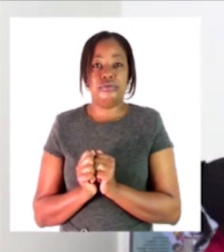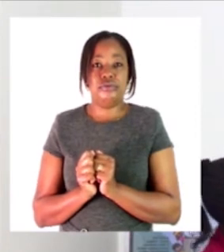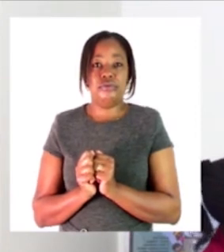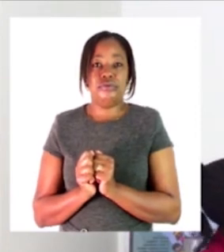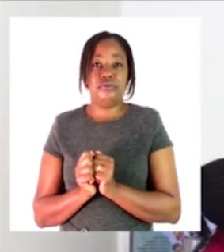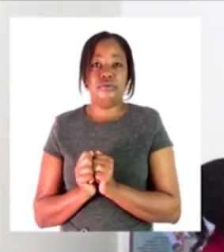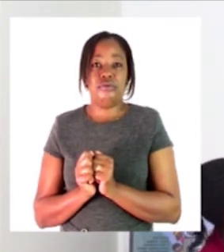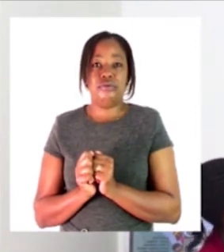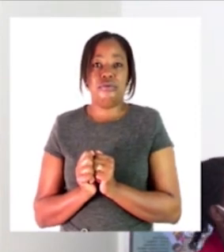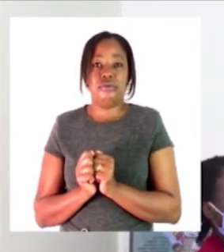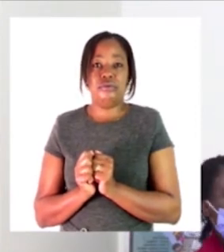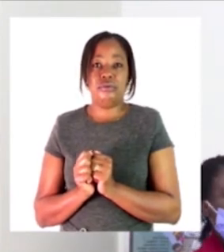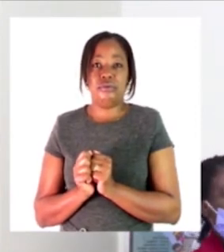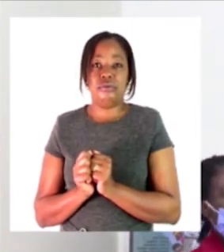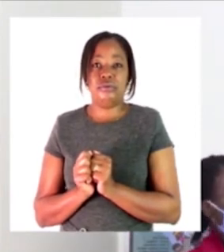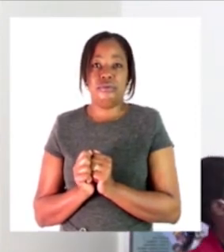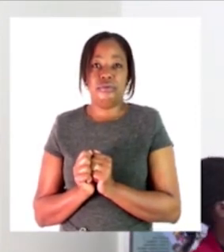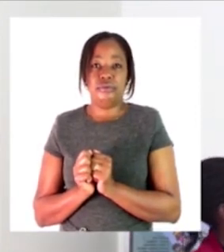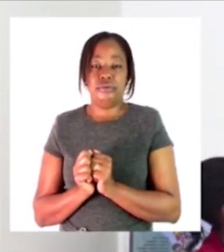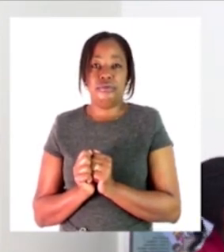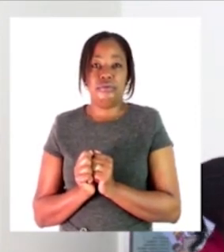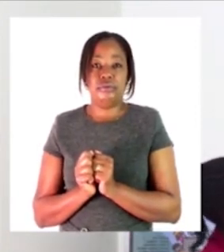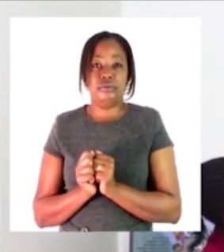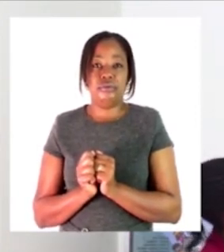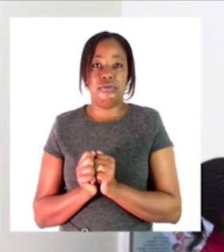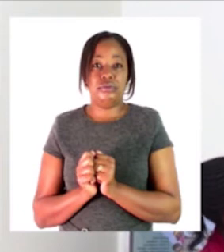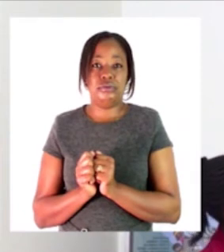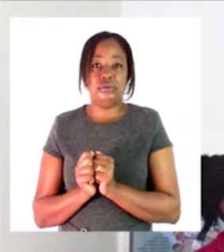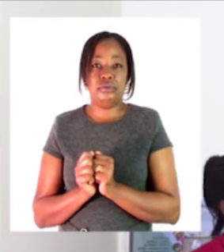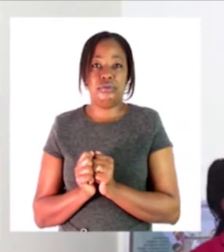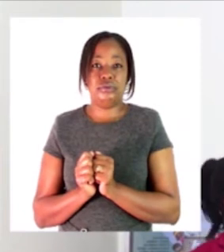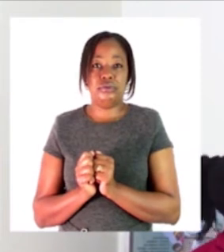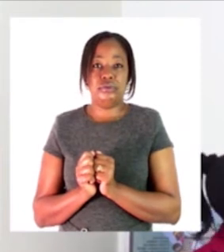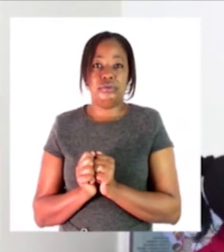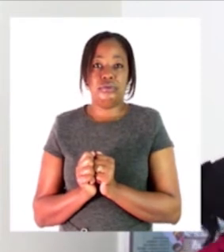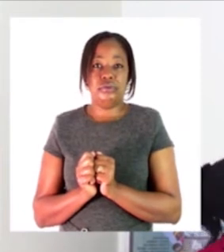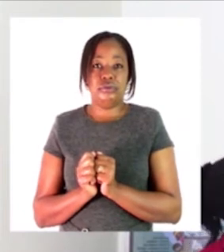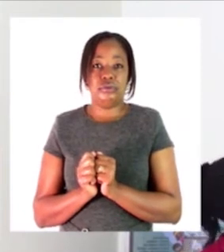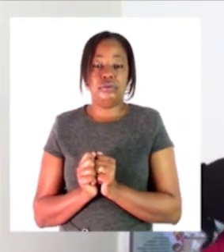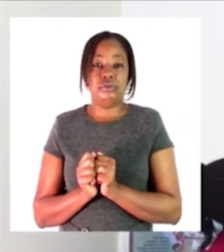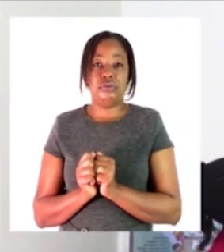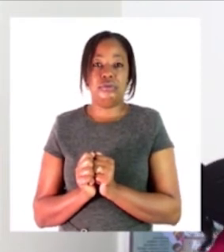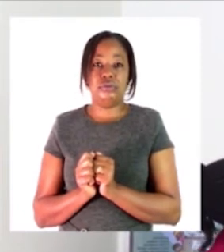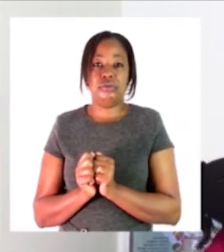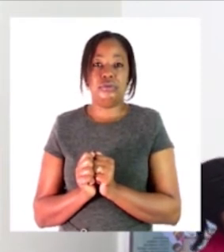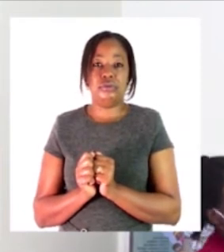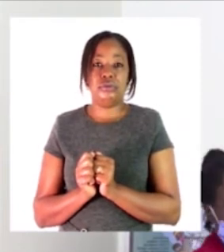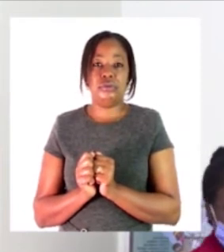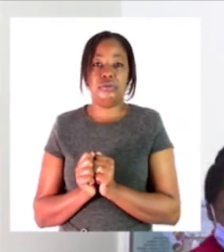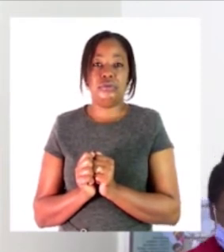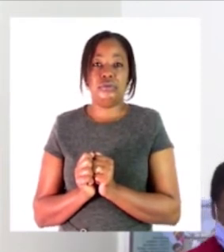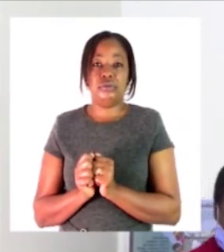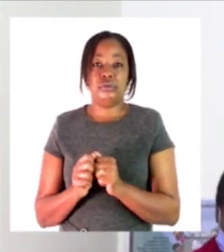the end. And then that one will come down. The unit will have to come down and you take it away and you get your final answer.